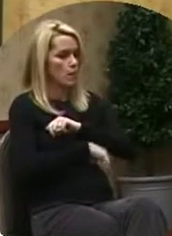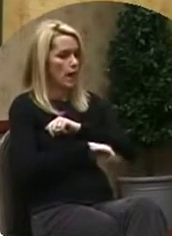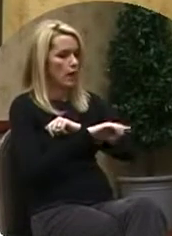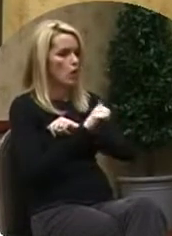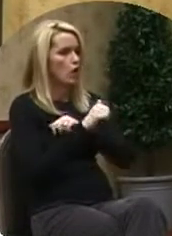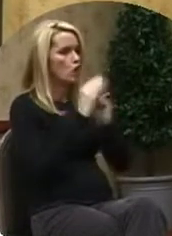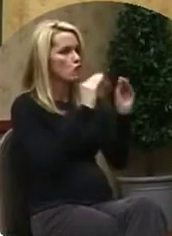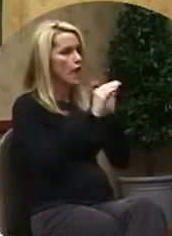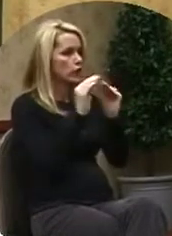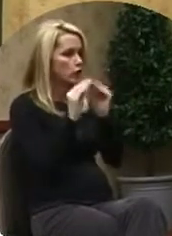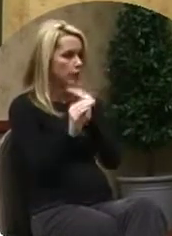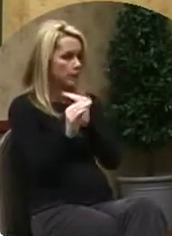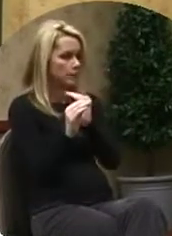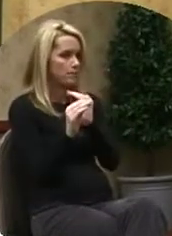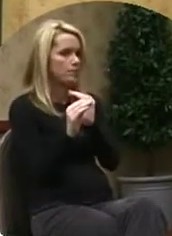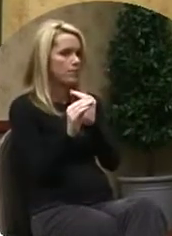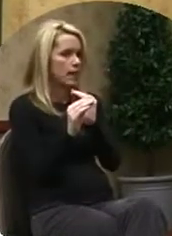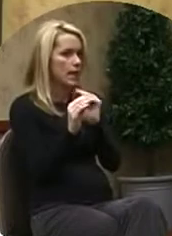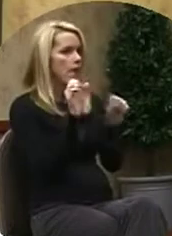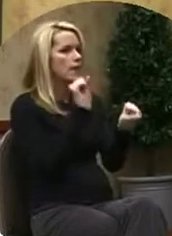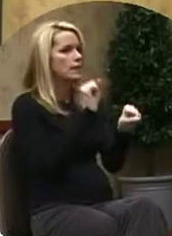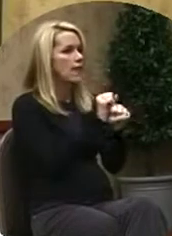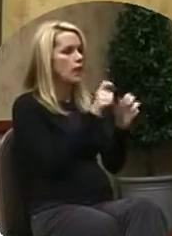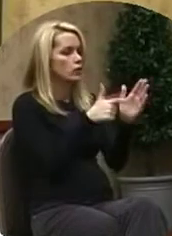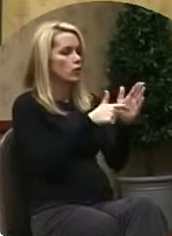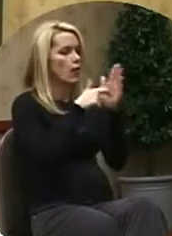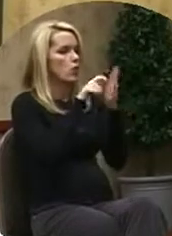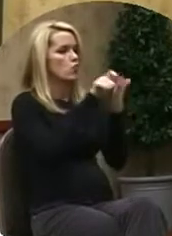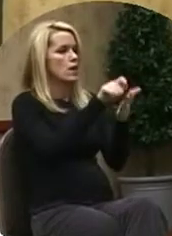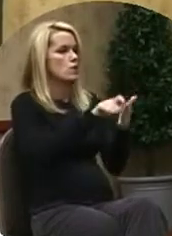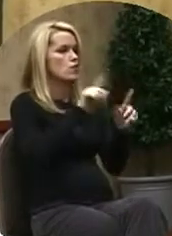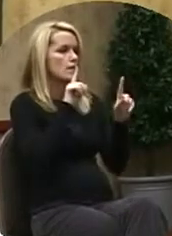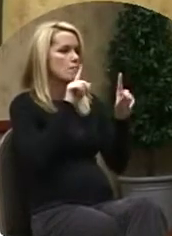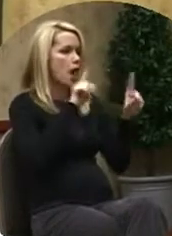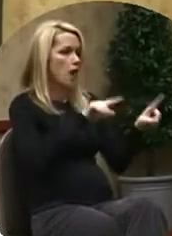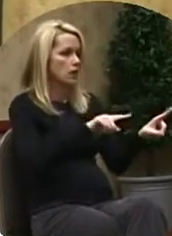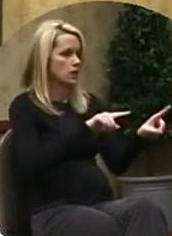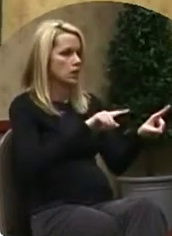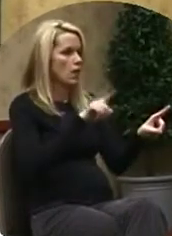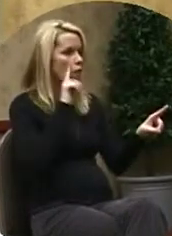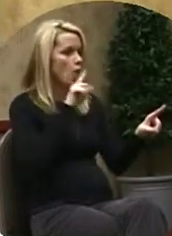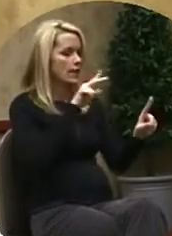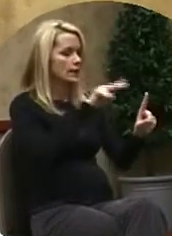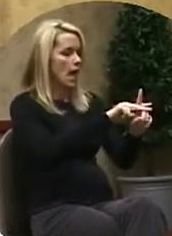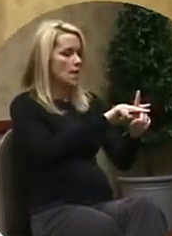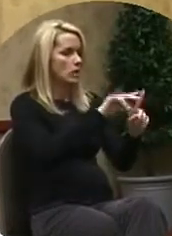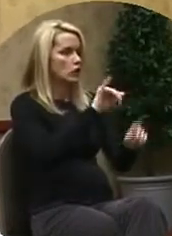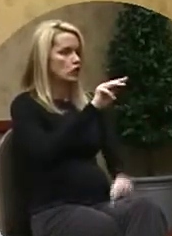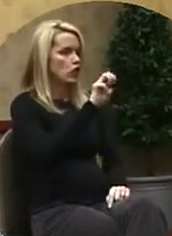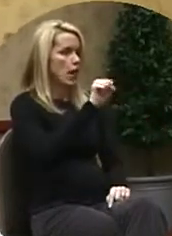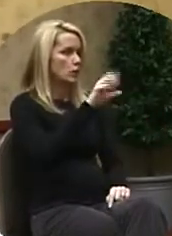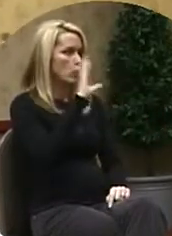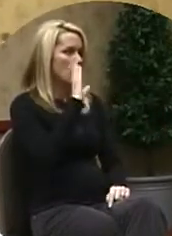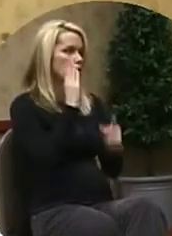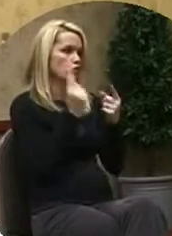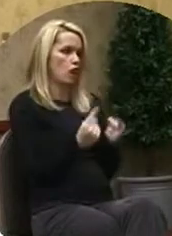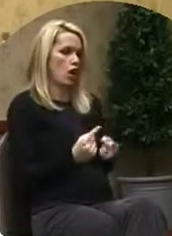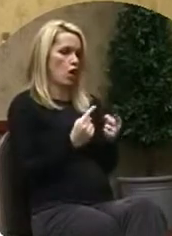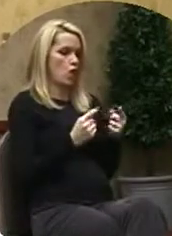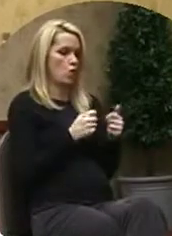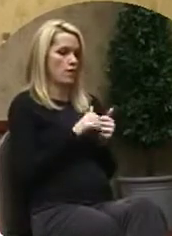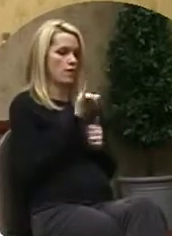long or the tasks require written response, James is pretty likely to struggle.